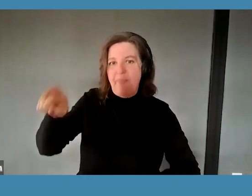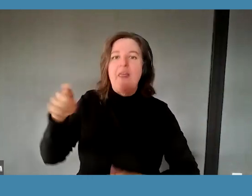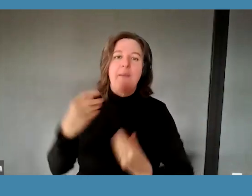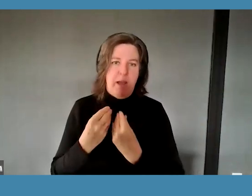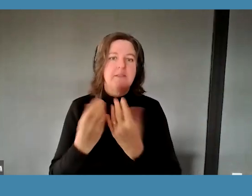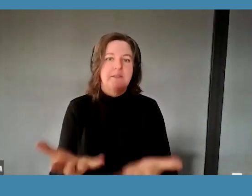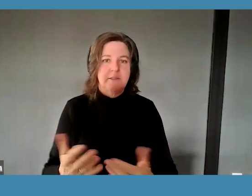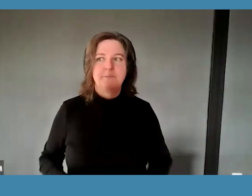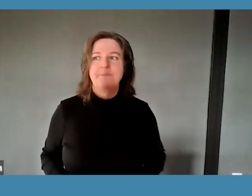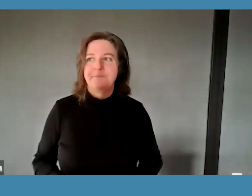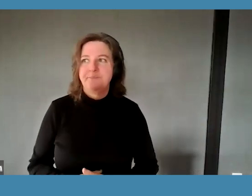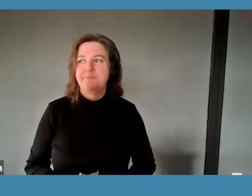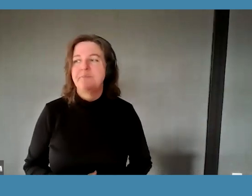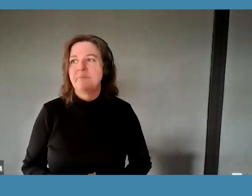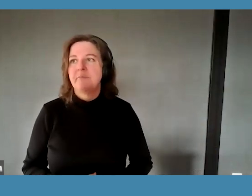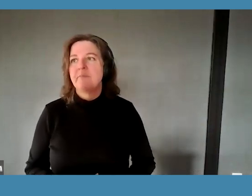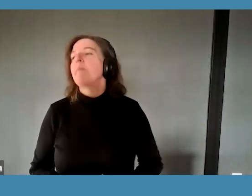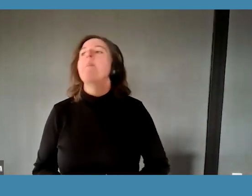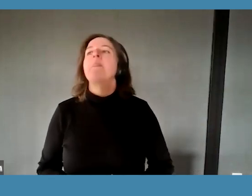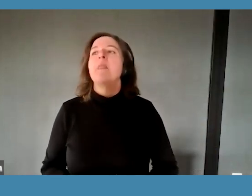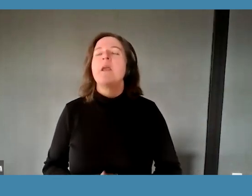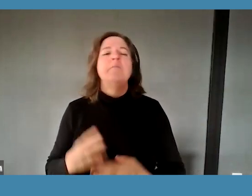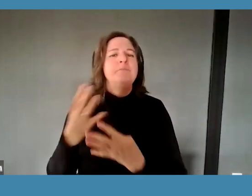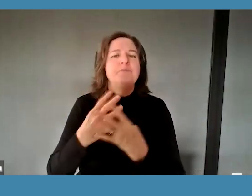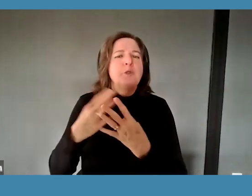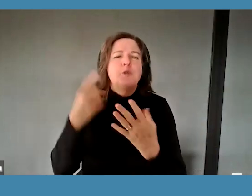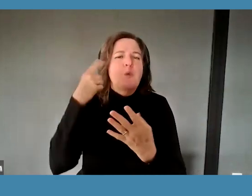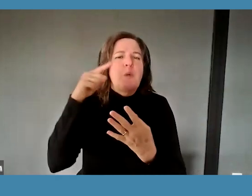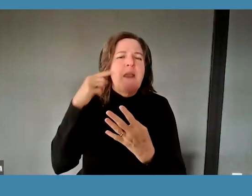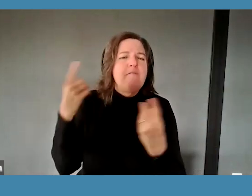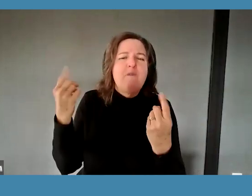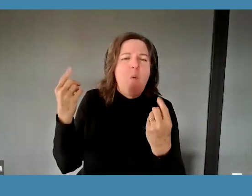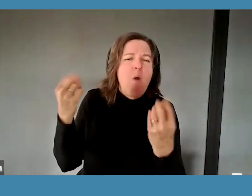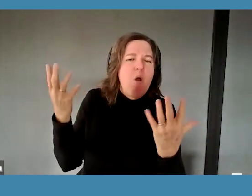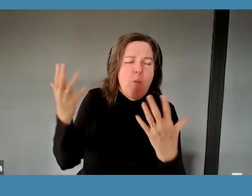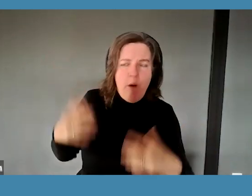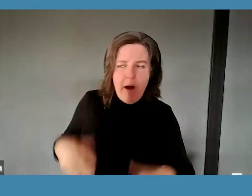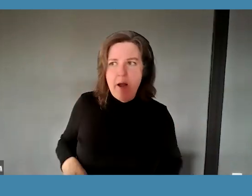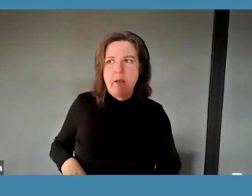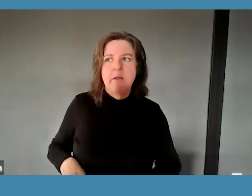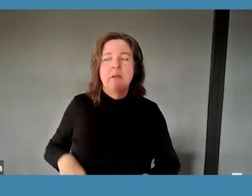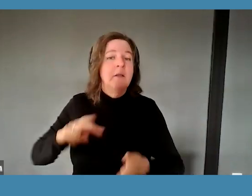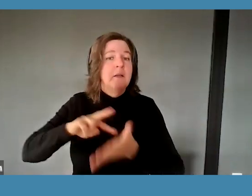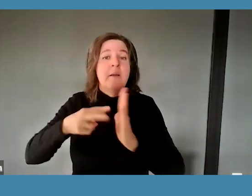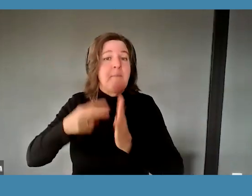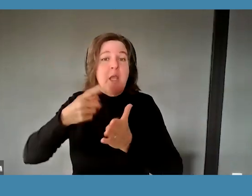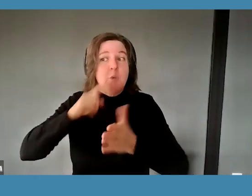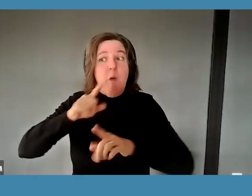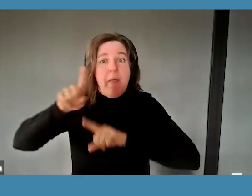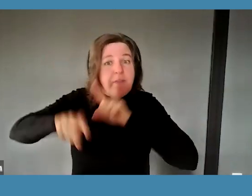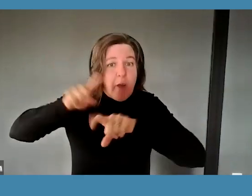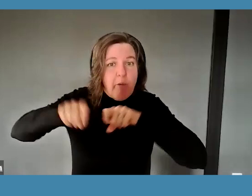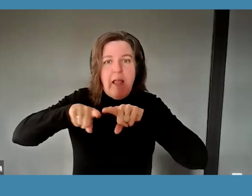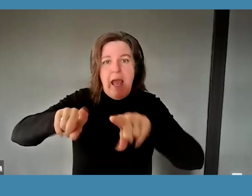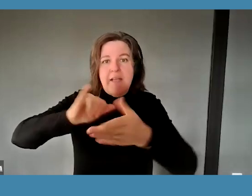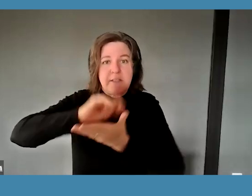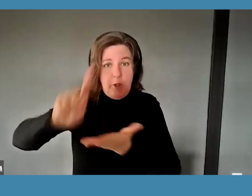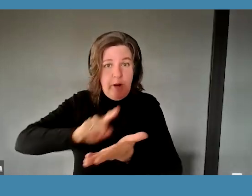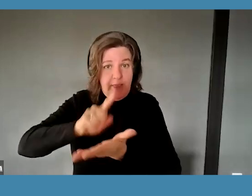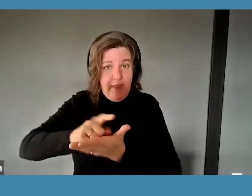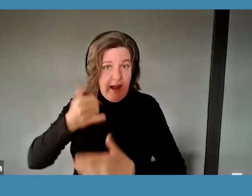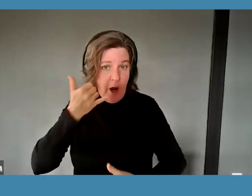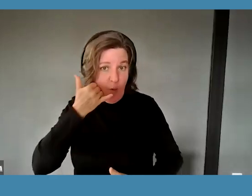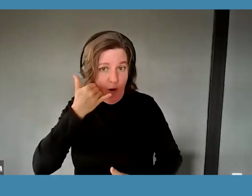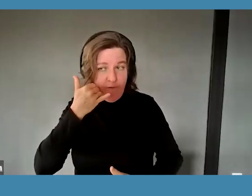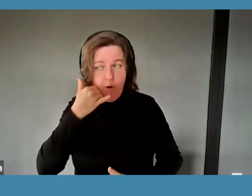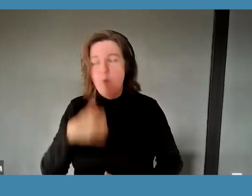Okay. So what are they screening for? This is essentially, what are they asking you about in that hour-long phone call? So